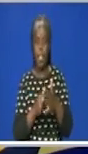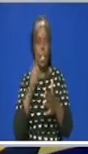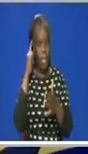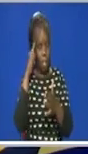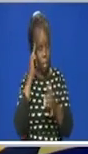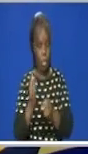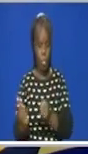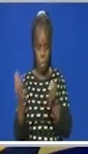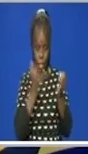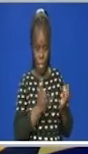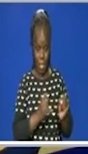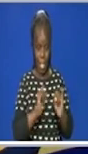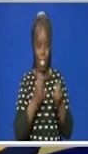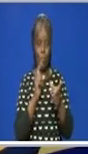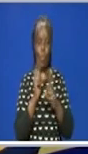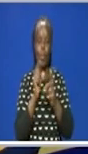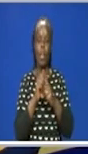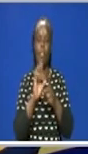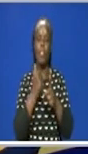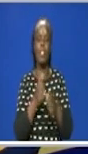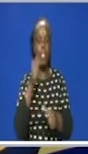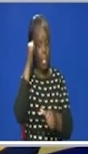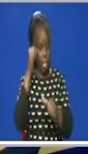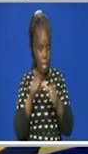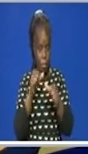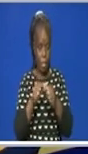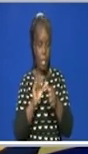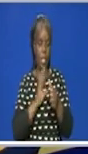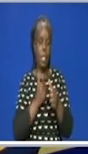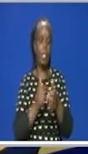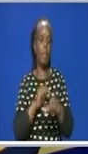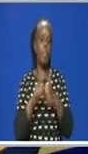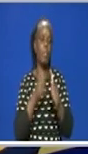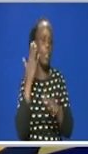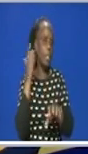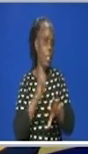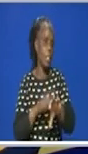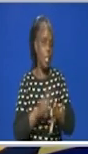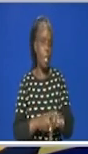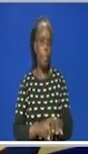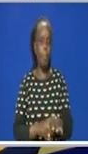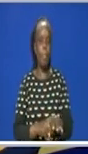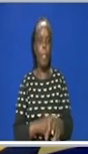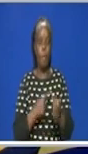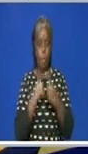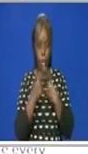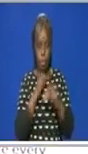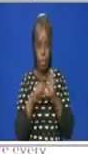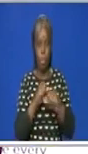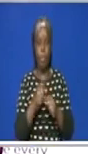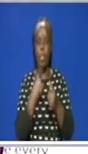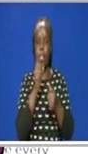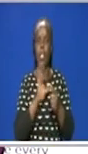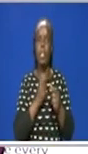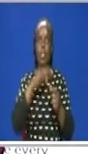introducing a very new one. First of all, on the recap, of course, about our last topic, you're more talking about now. Telling us about the